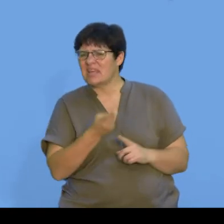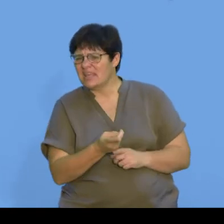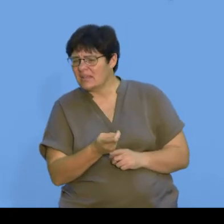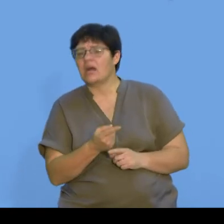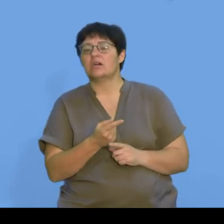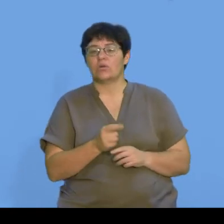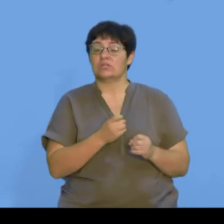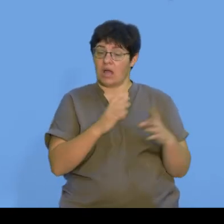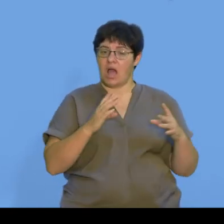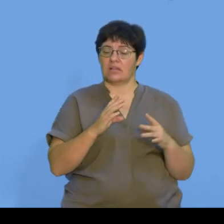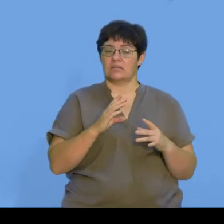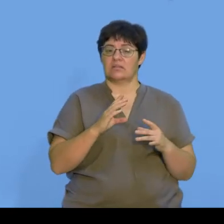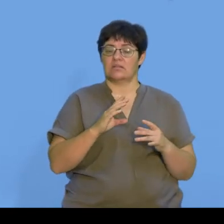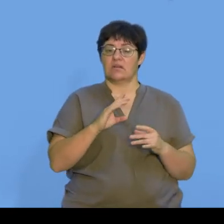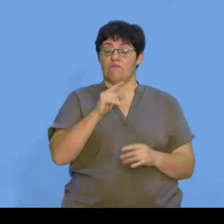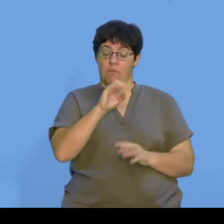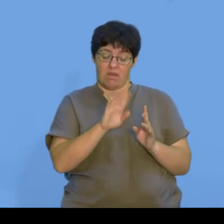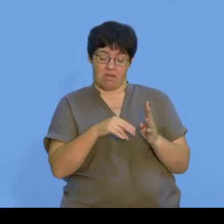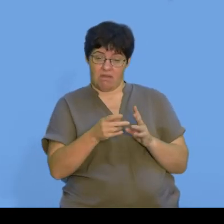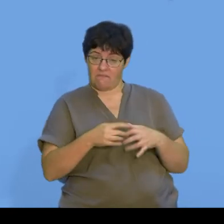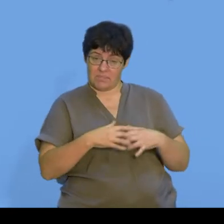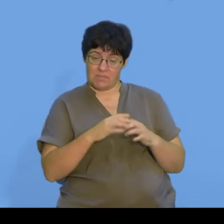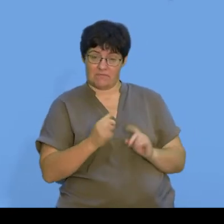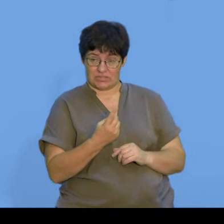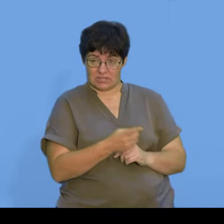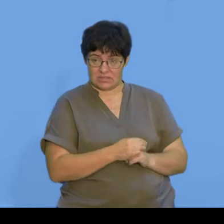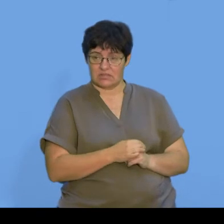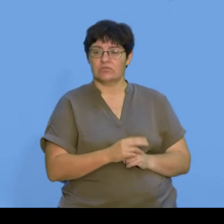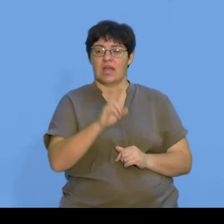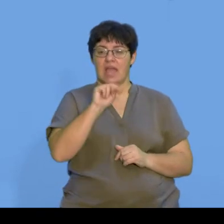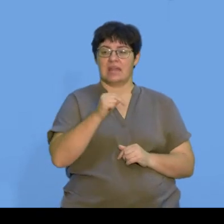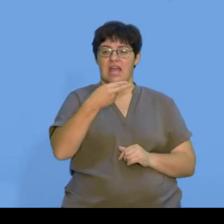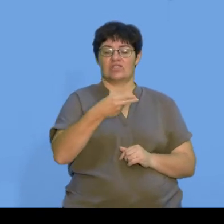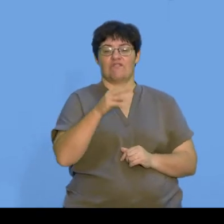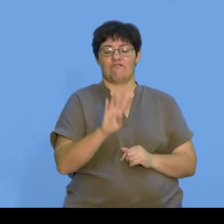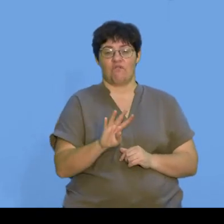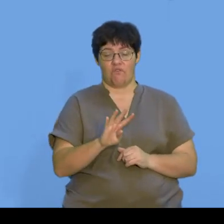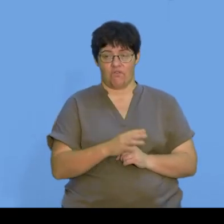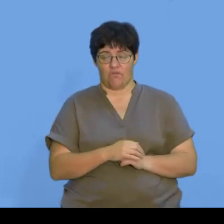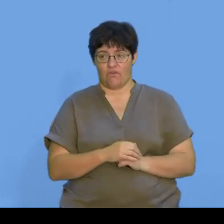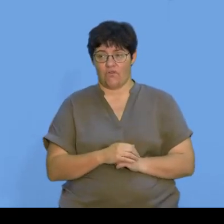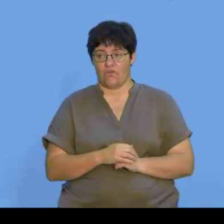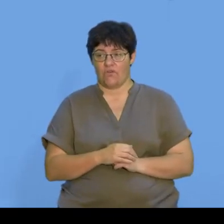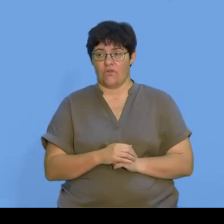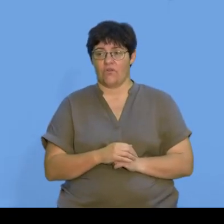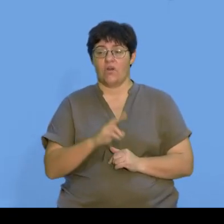is NH4, the cation ion, okay? Because the nitrate is actually